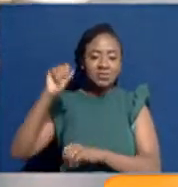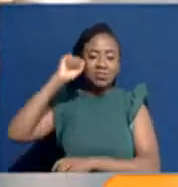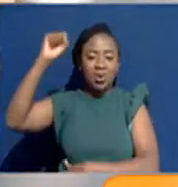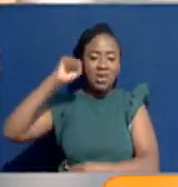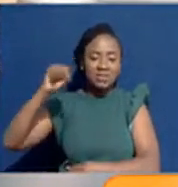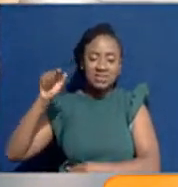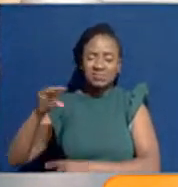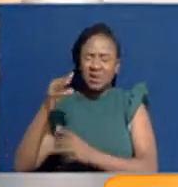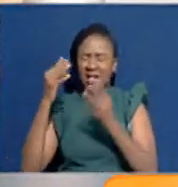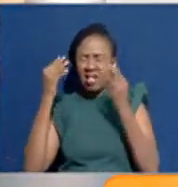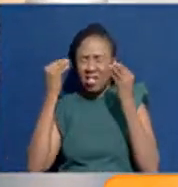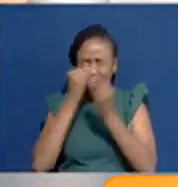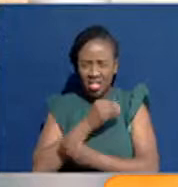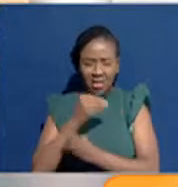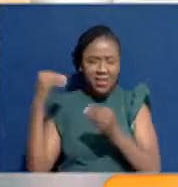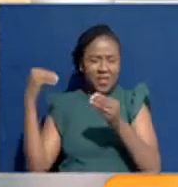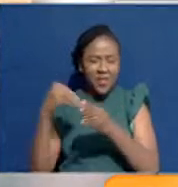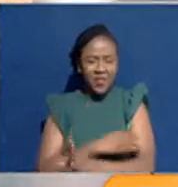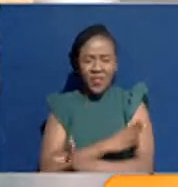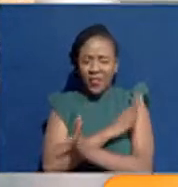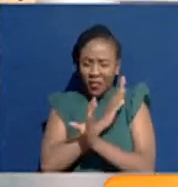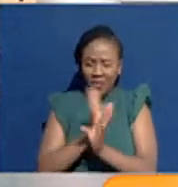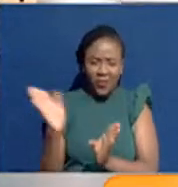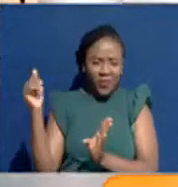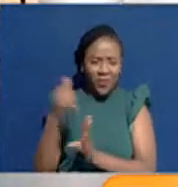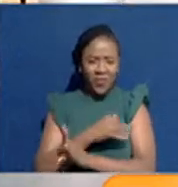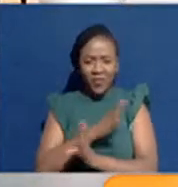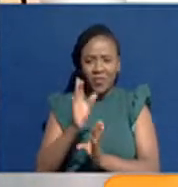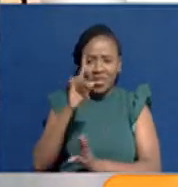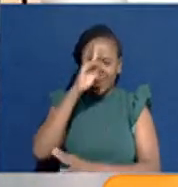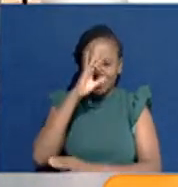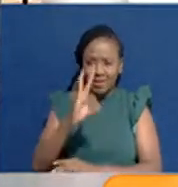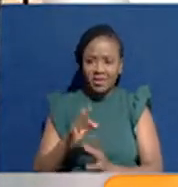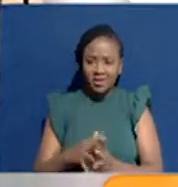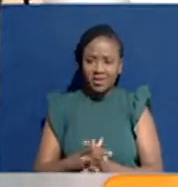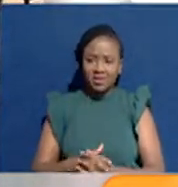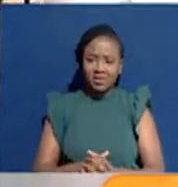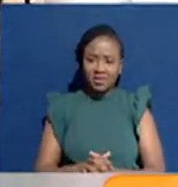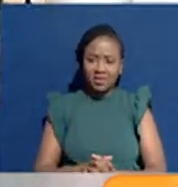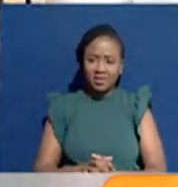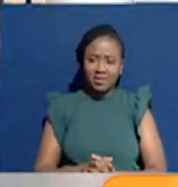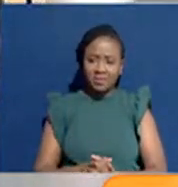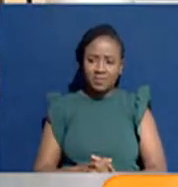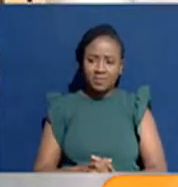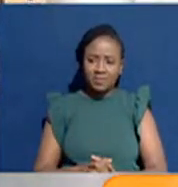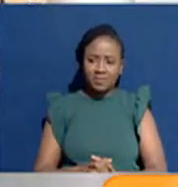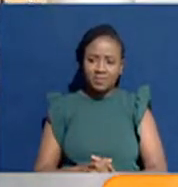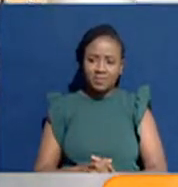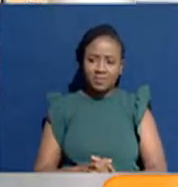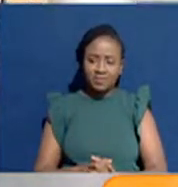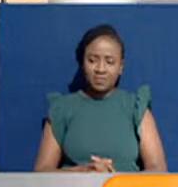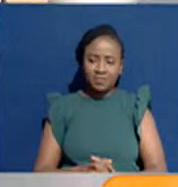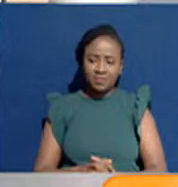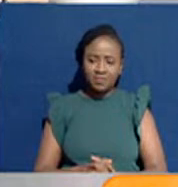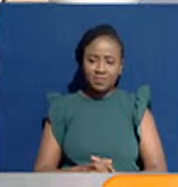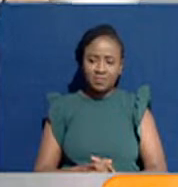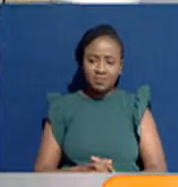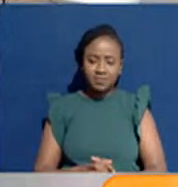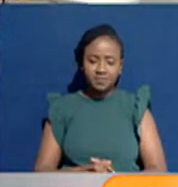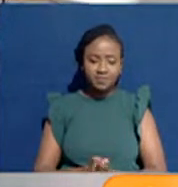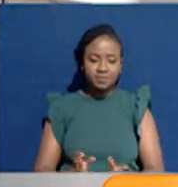Deceiving and so alluring. Senator Maina, I wish you spend time to talk about what is in the finance bill. And Honorable Mbui,